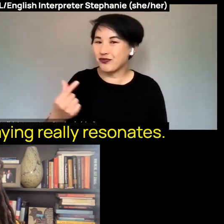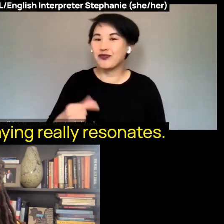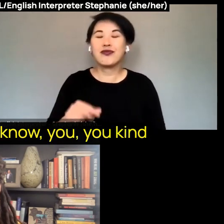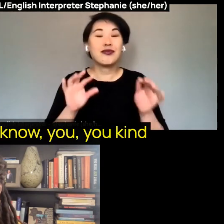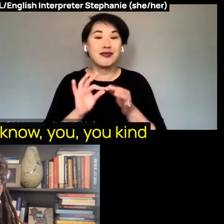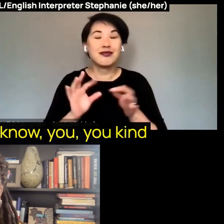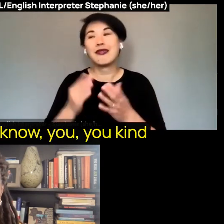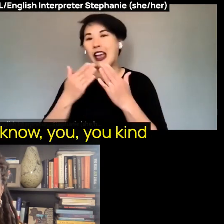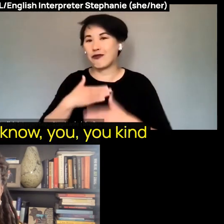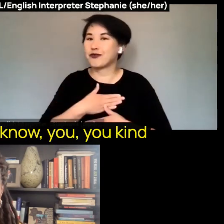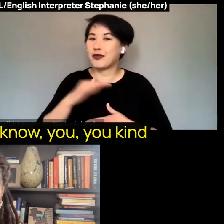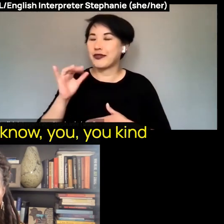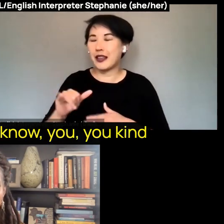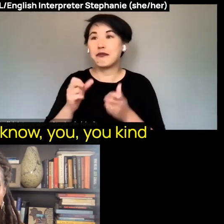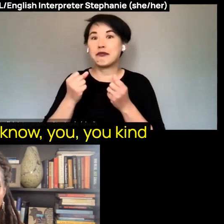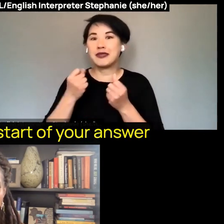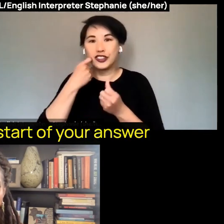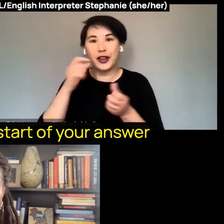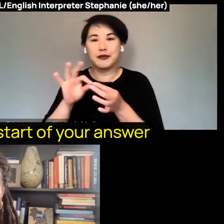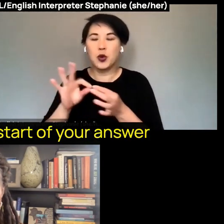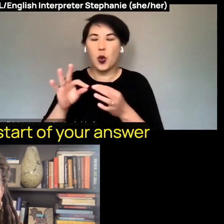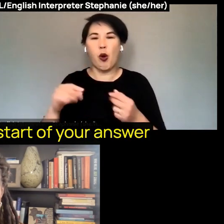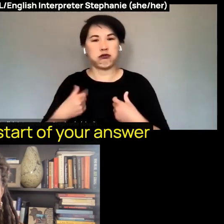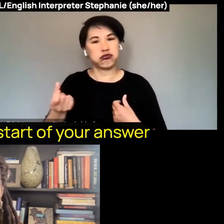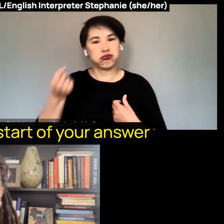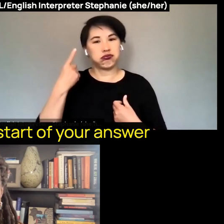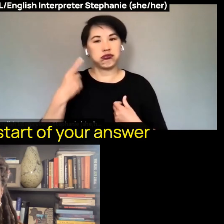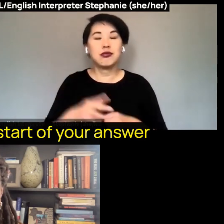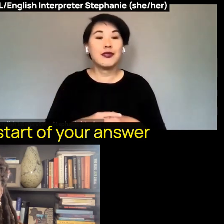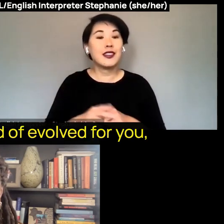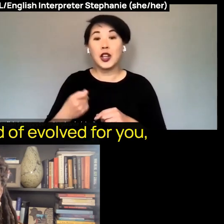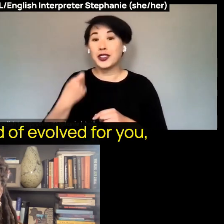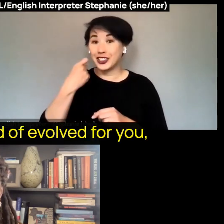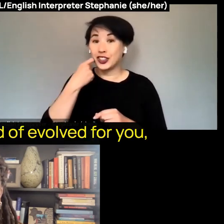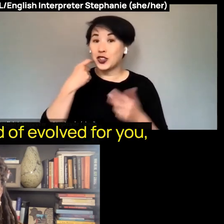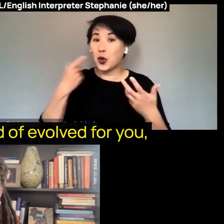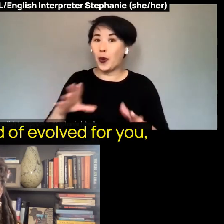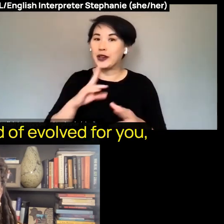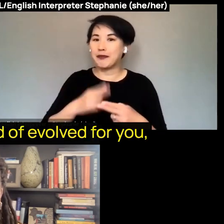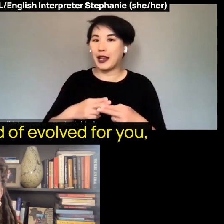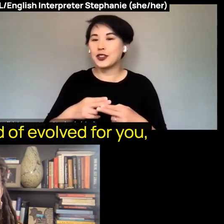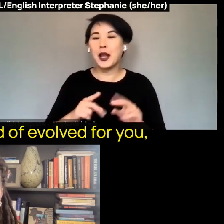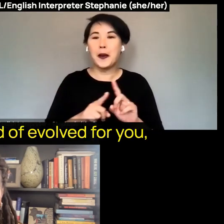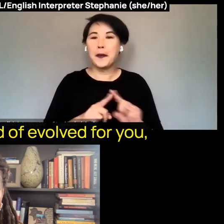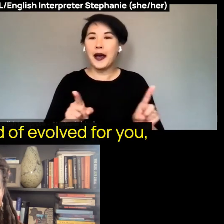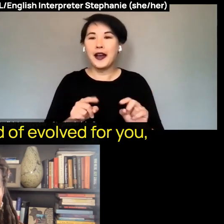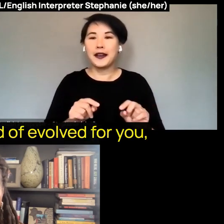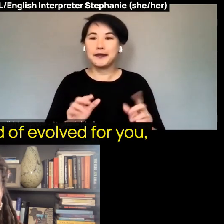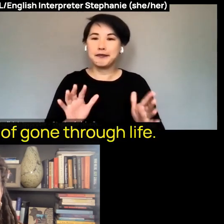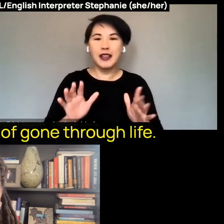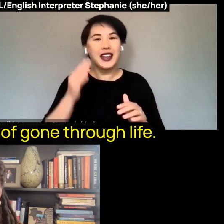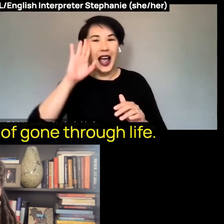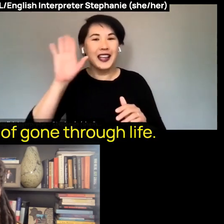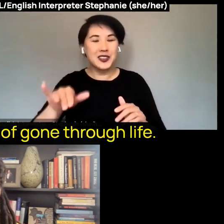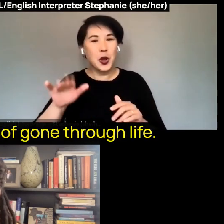resonates. I'm wondering, you know, you kind of alluded to this in the start of your answer around it's kind of evolved for